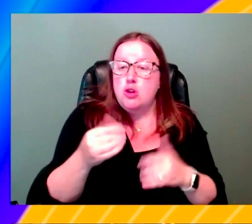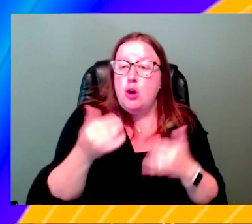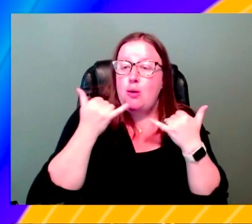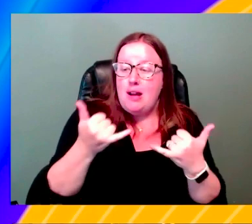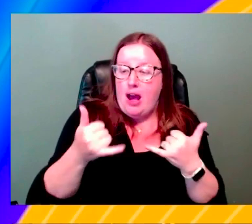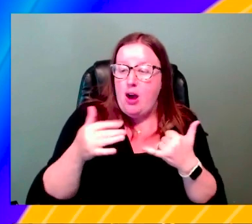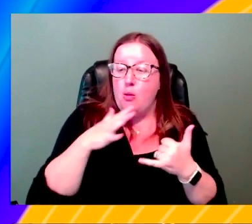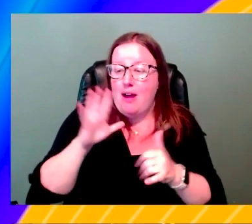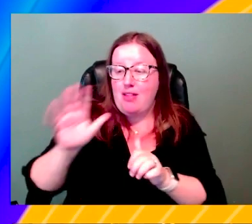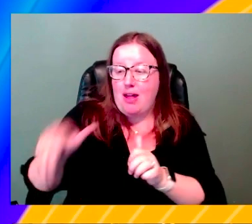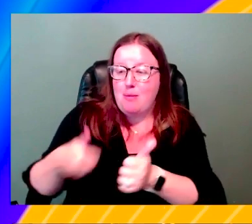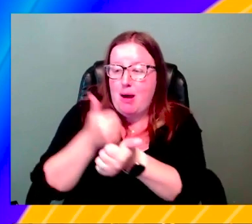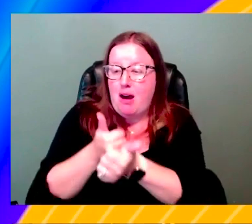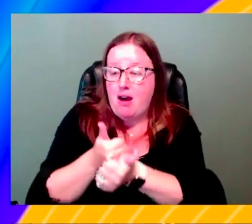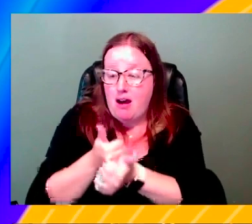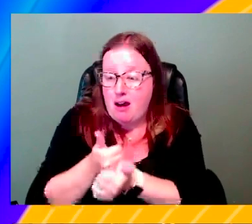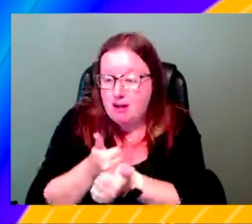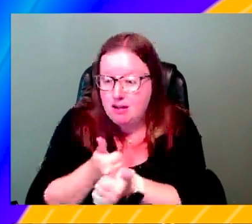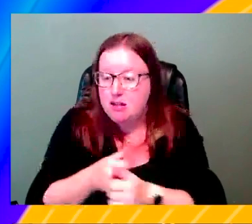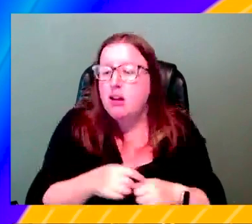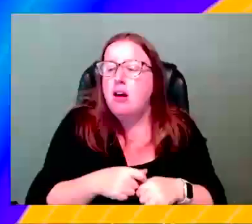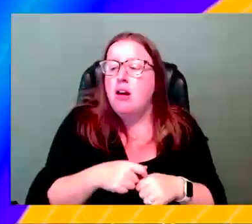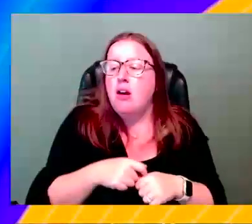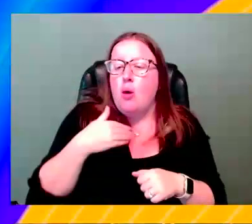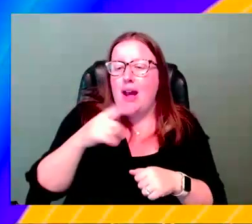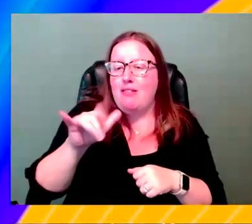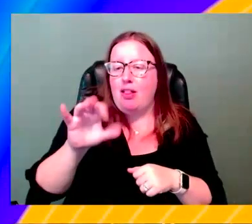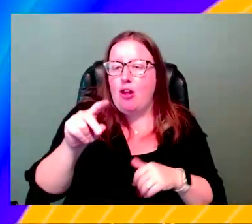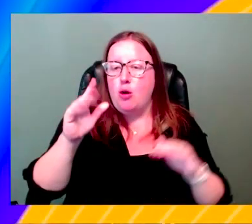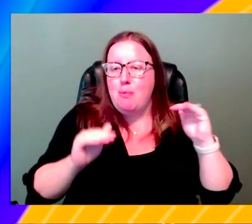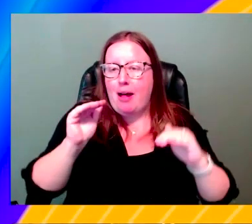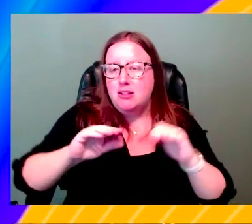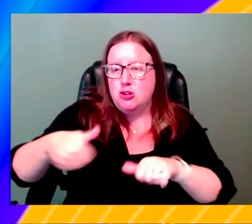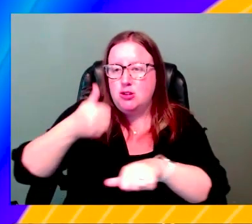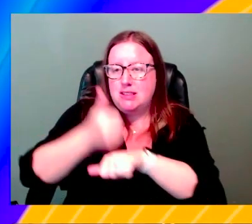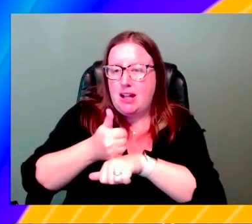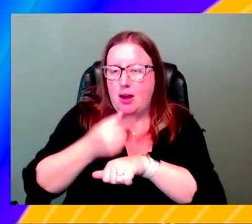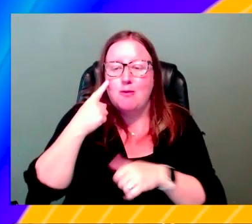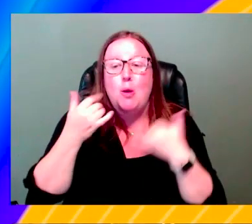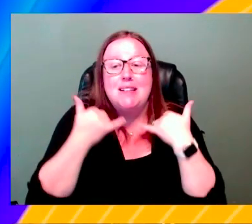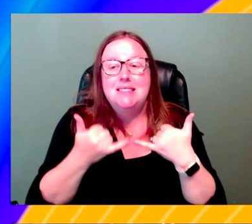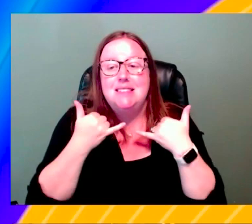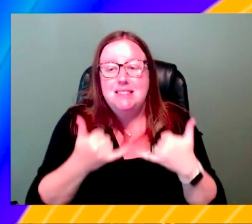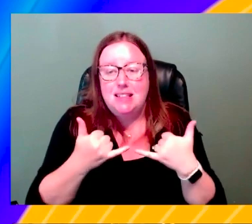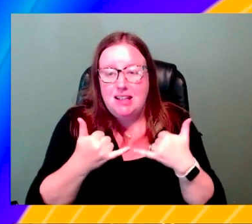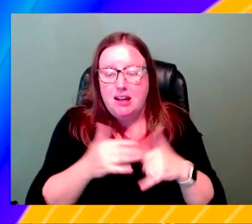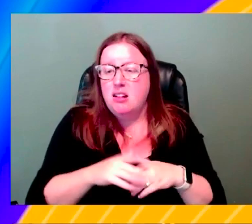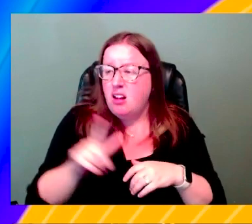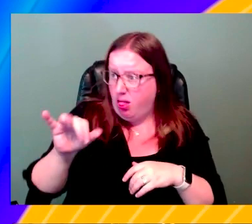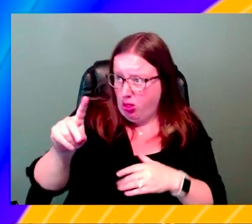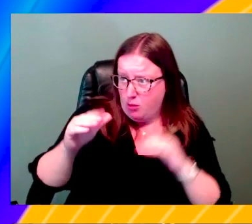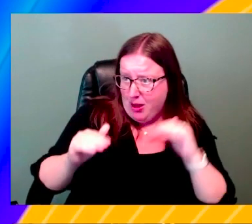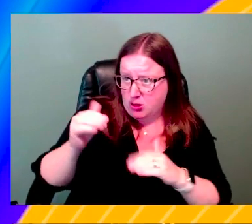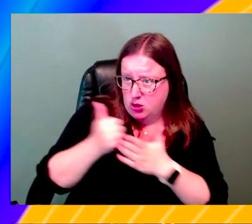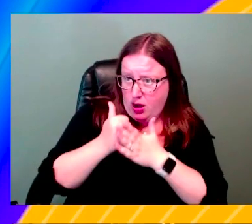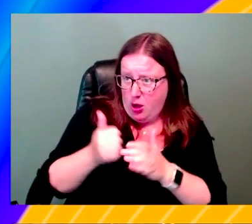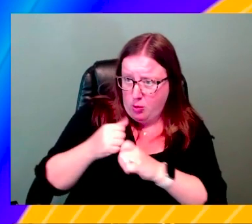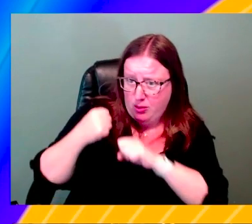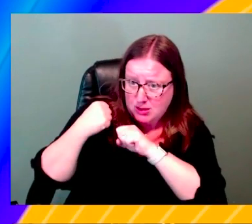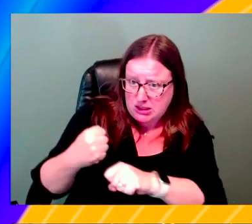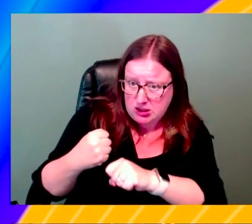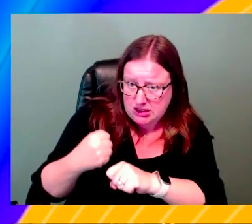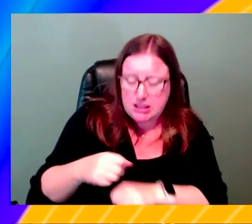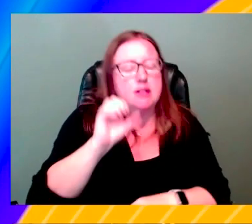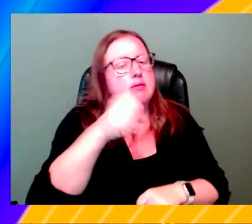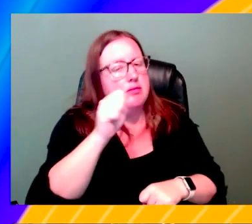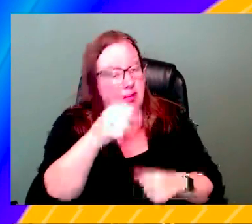behind a load balancer. I already have a load balancer set up, so we're going to choose one, an existing one. Does the load balancer help with resiliency at all? It does. It's part